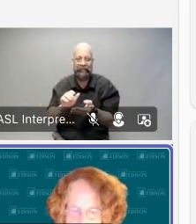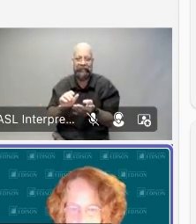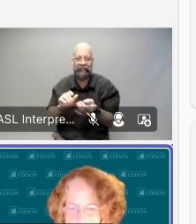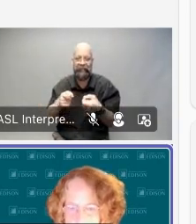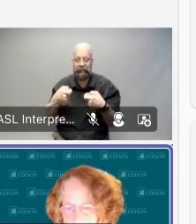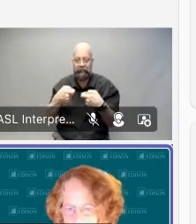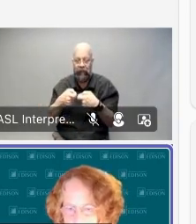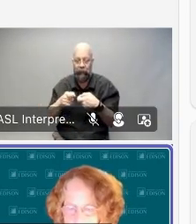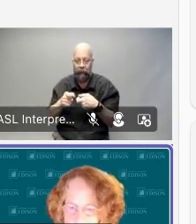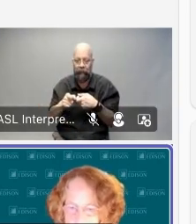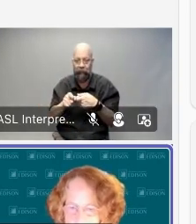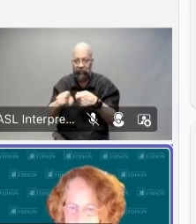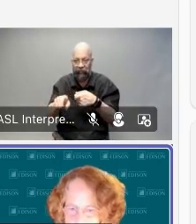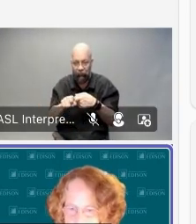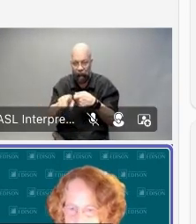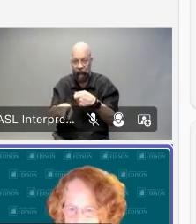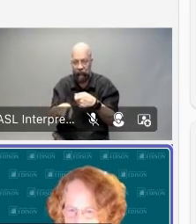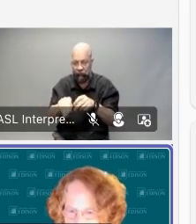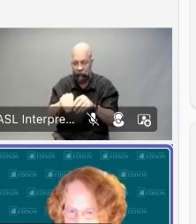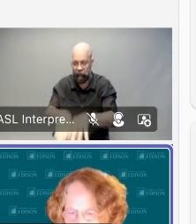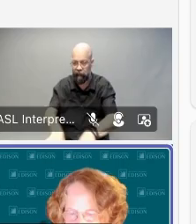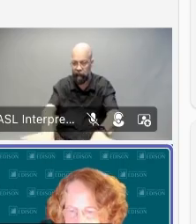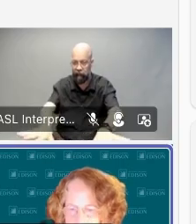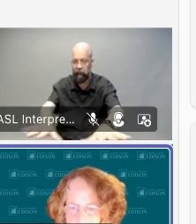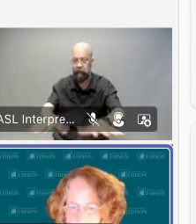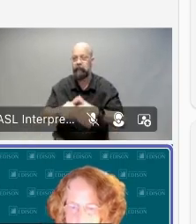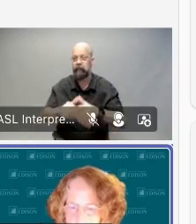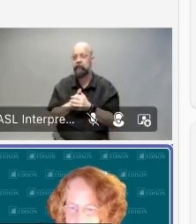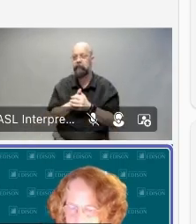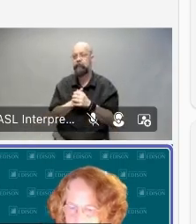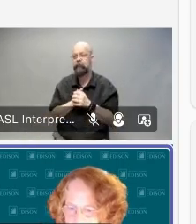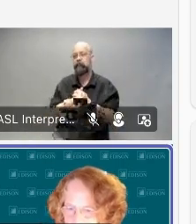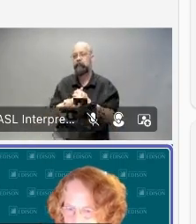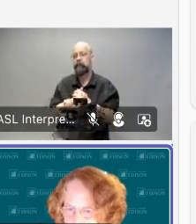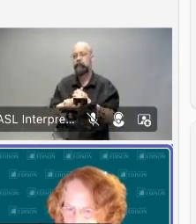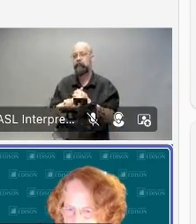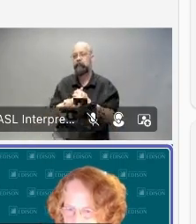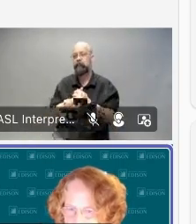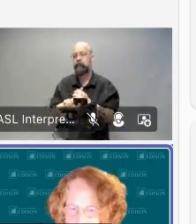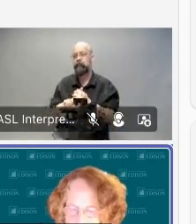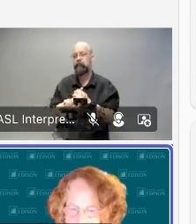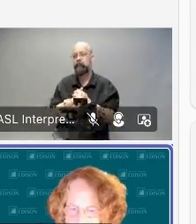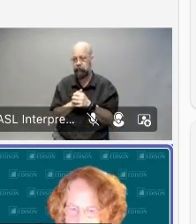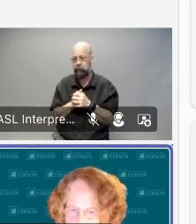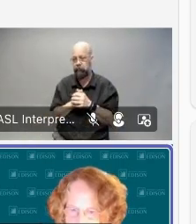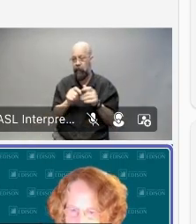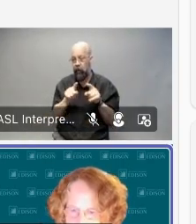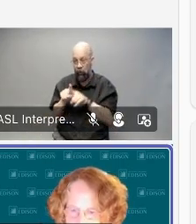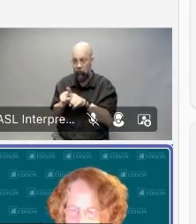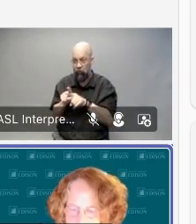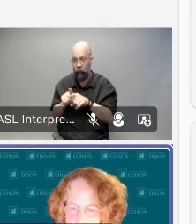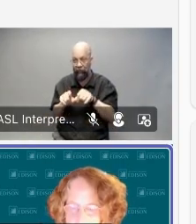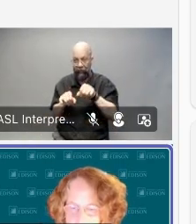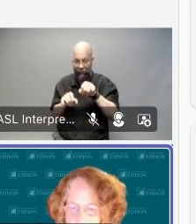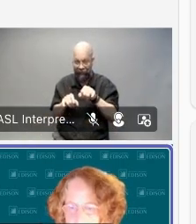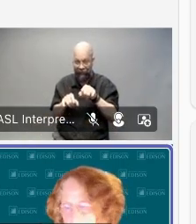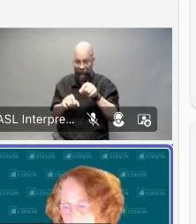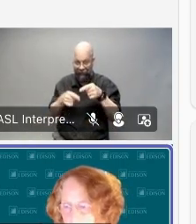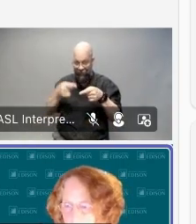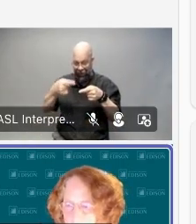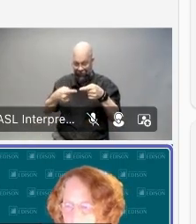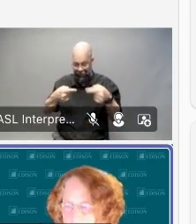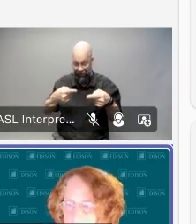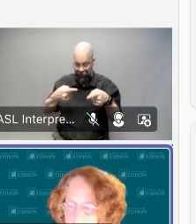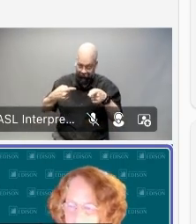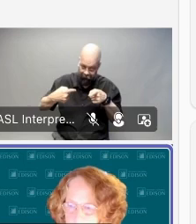lines. We're also working on transition spans, modifying lines where there's a risk of line-to-line contact.